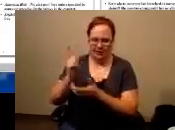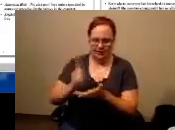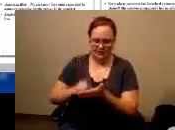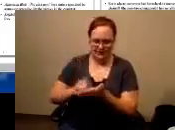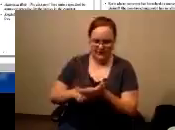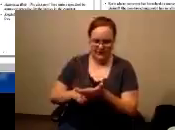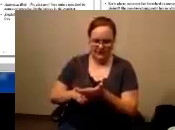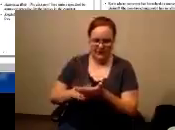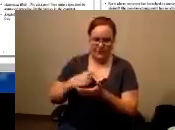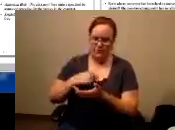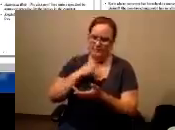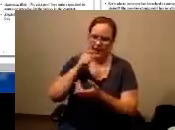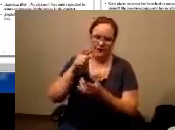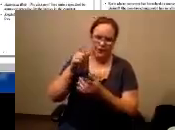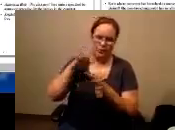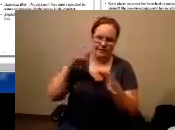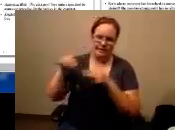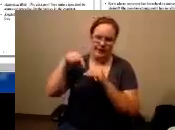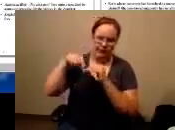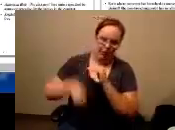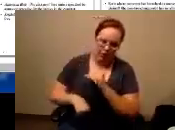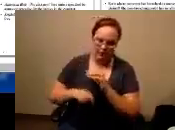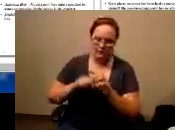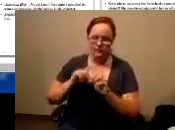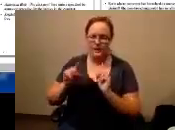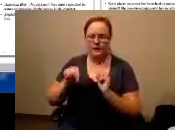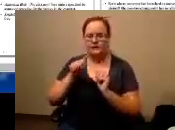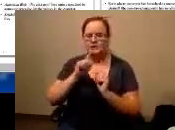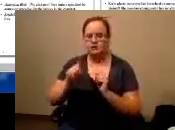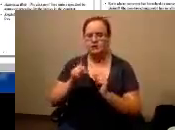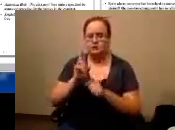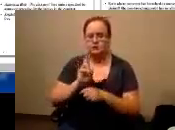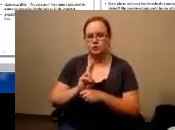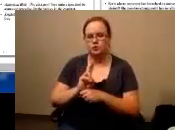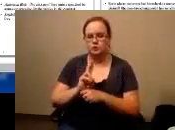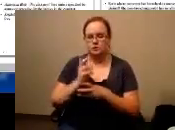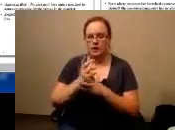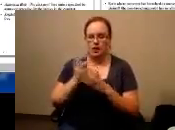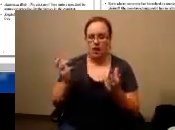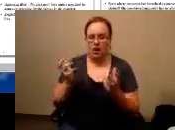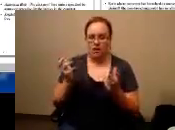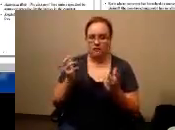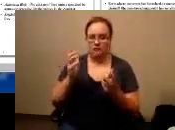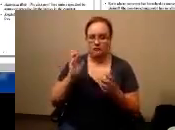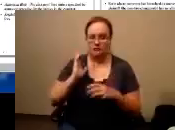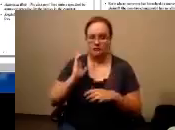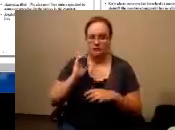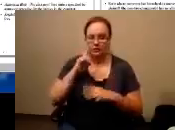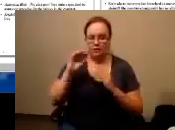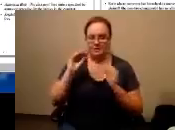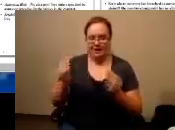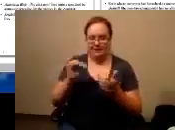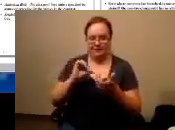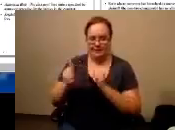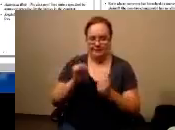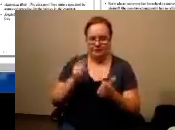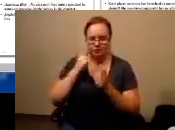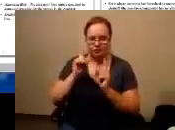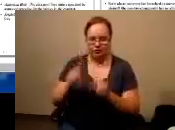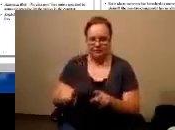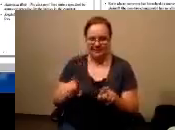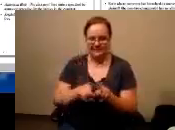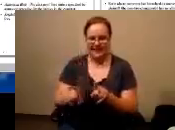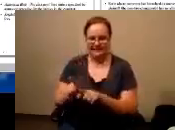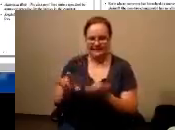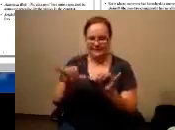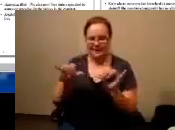from the full explanation. But it is used quite a lot now in non-competition agreements as a